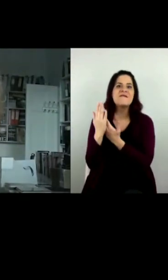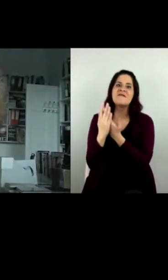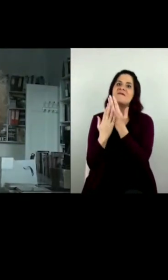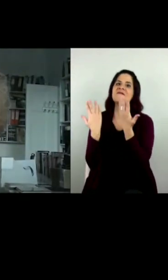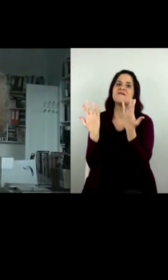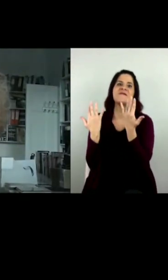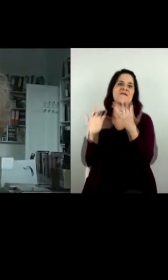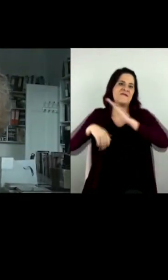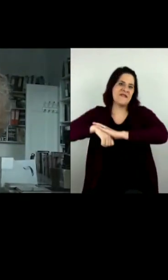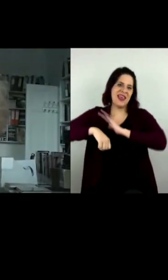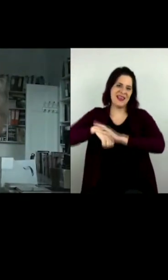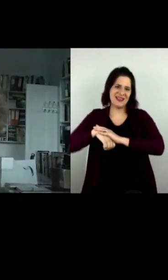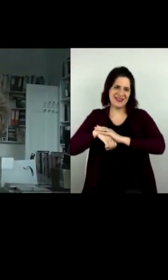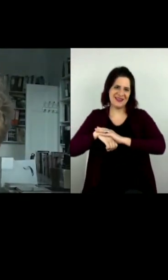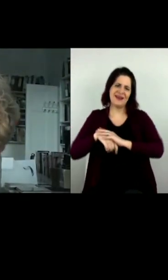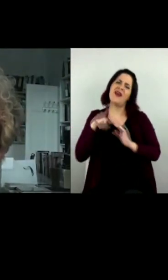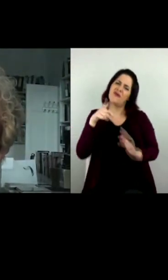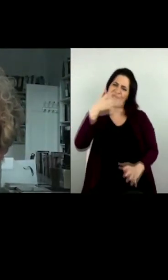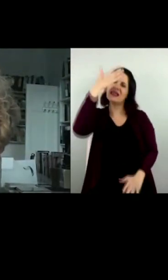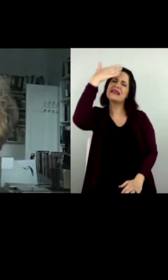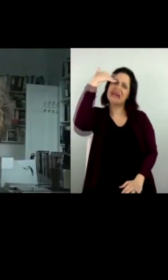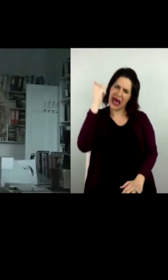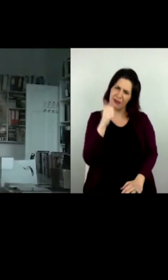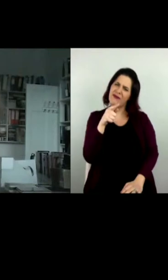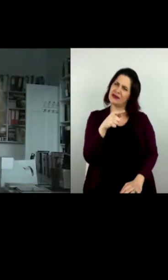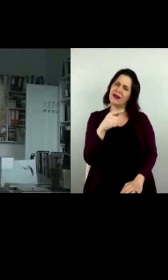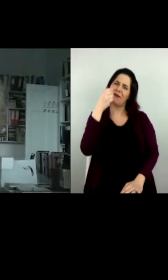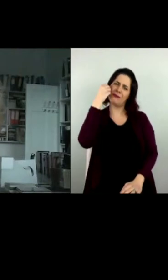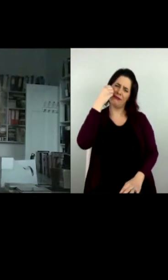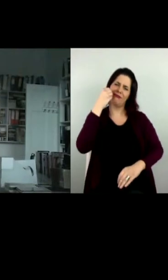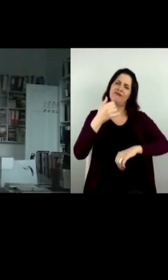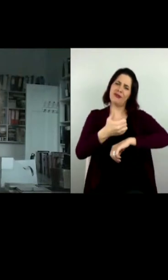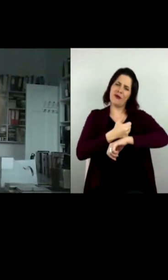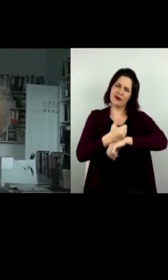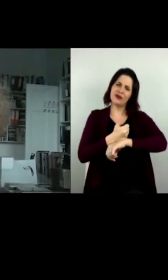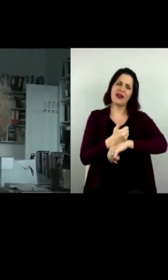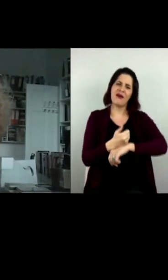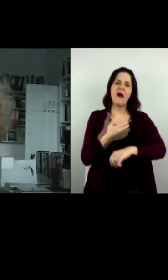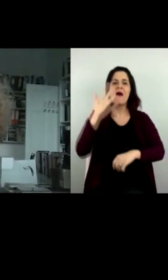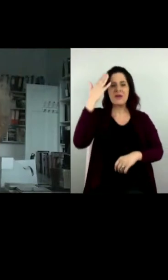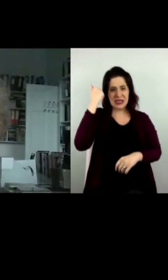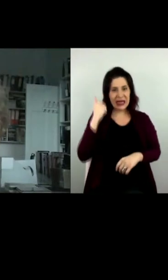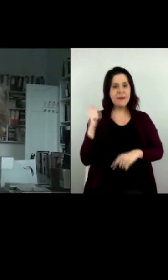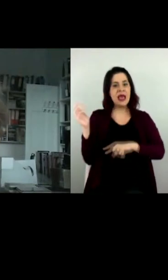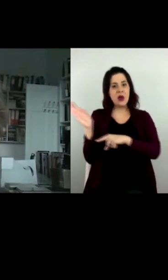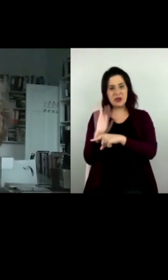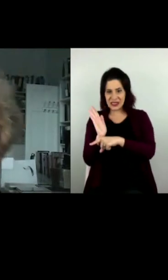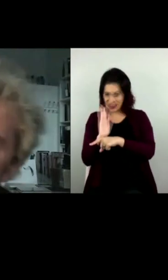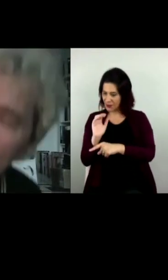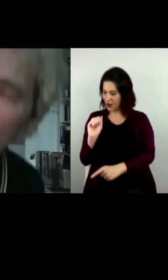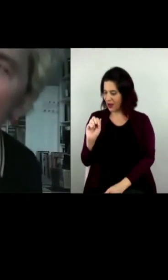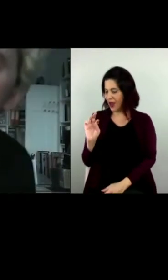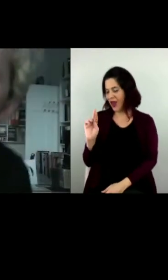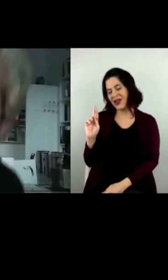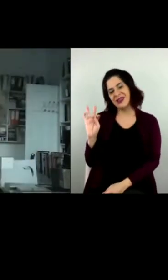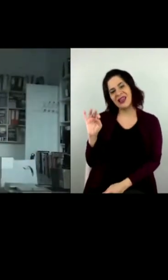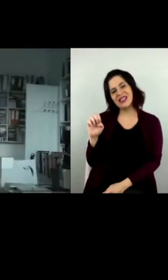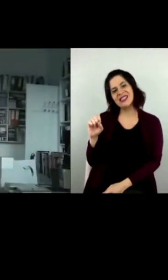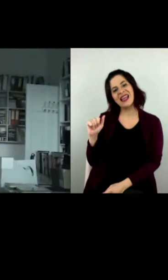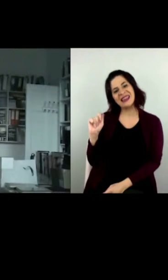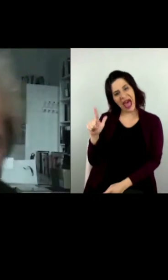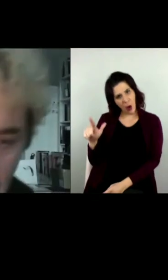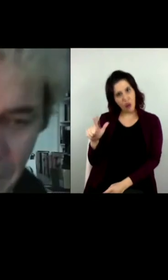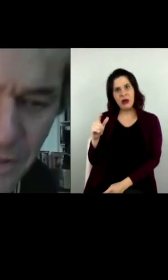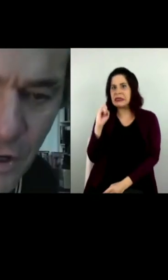an expert on documentary cinema, the artisanal, you know, the kind of non,